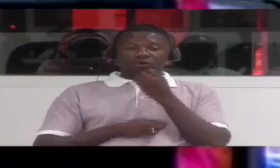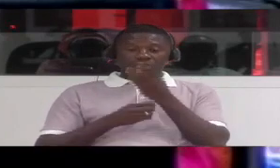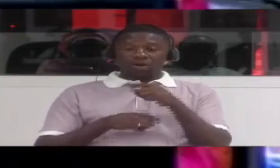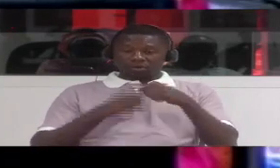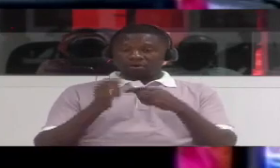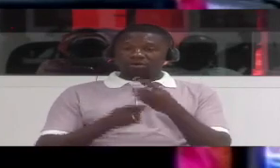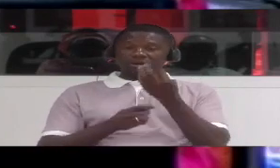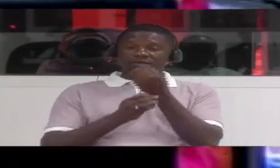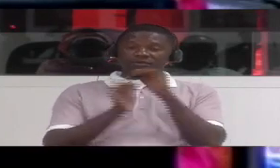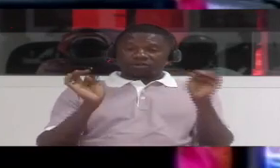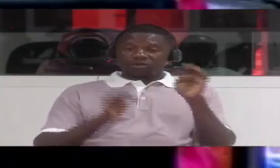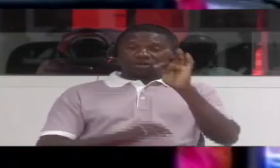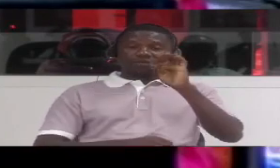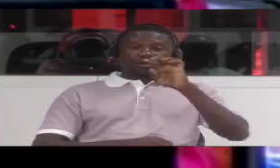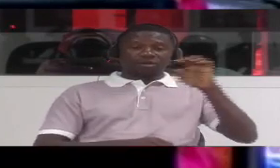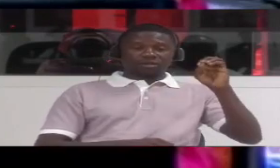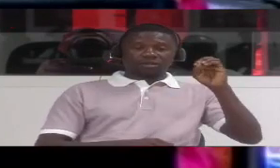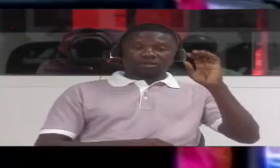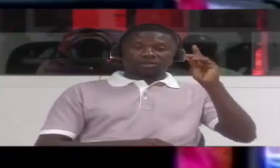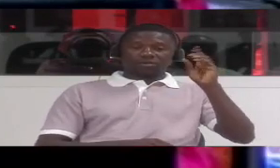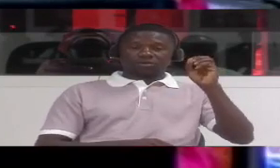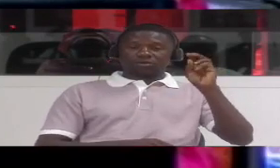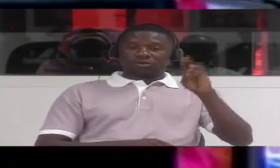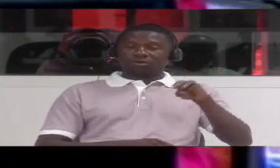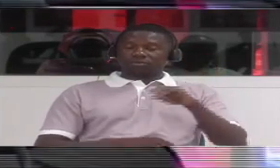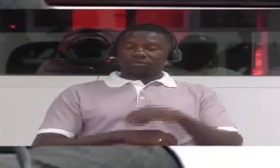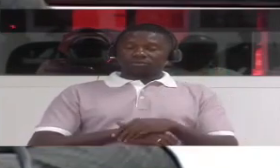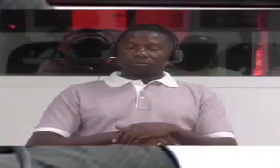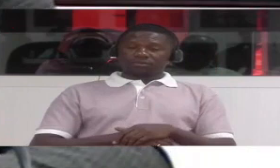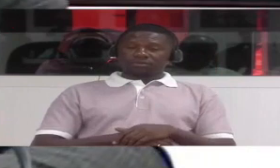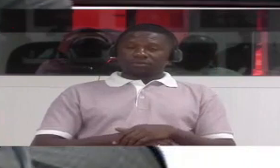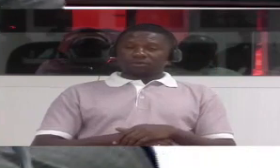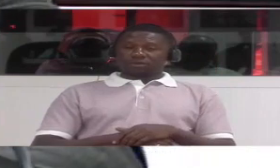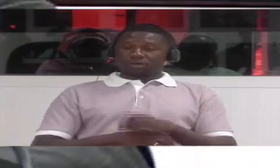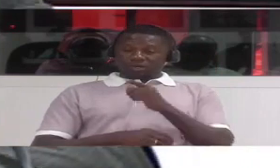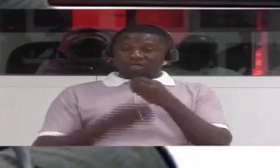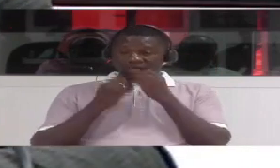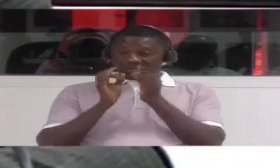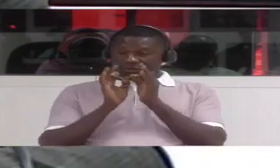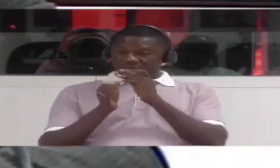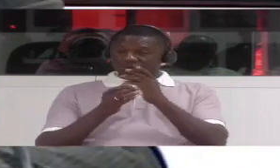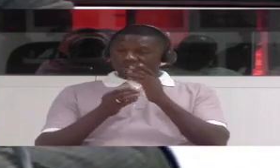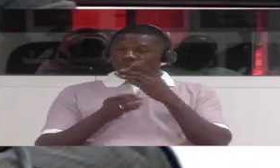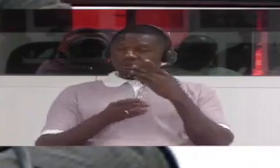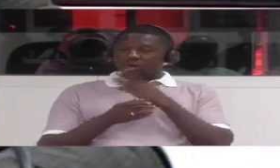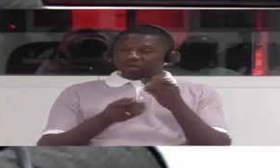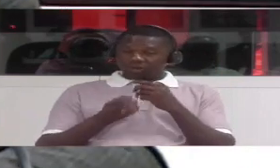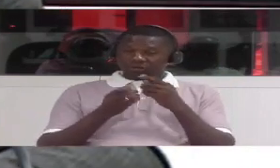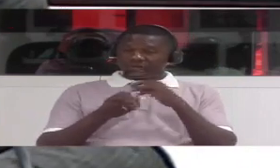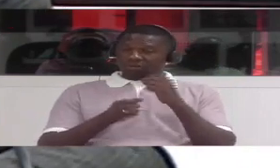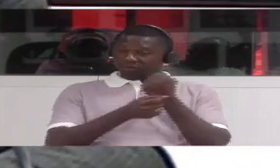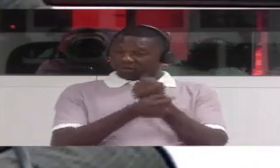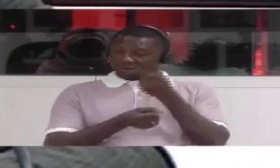you hadn't been told why you were being asked to come in? Nobody told me from Serikunda, and nobody told me when I was at the police